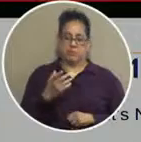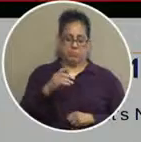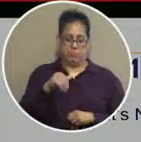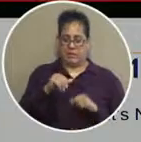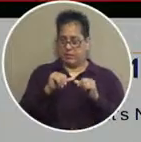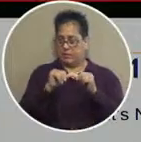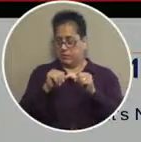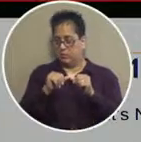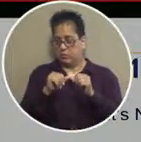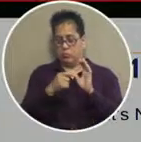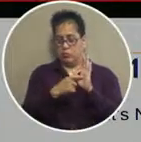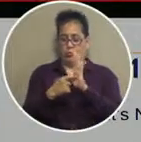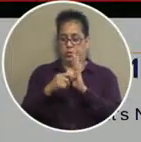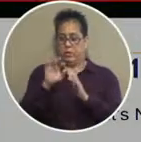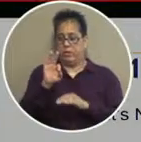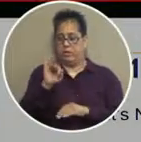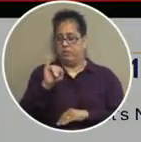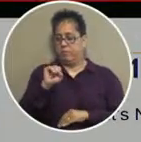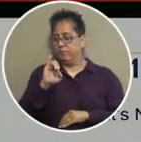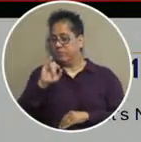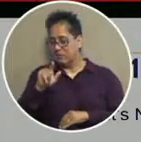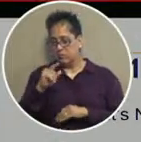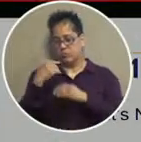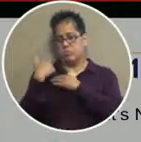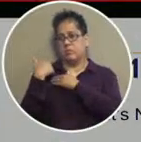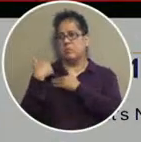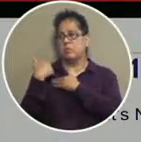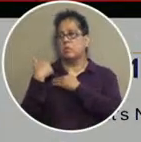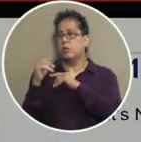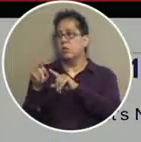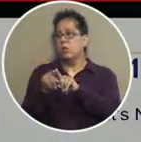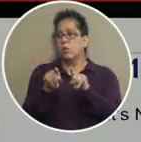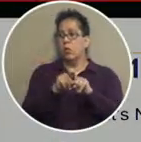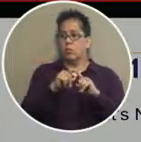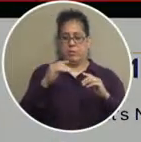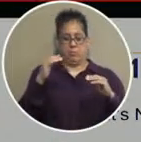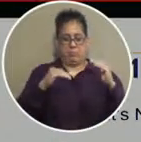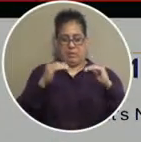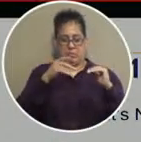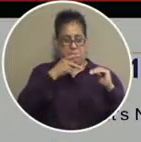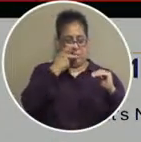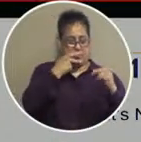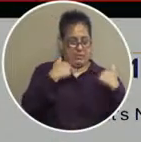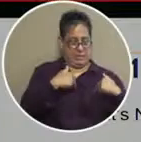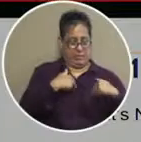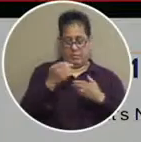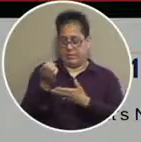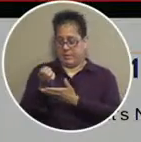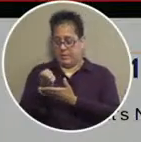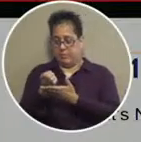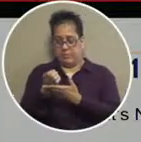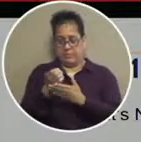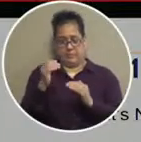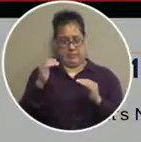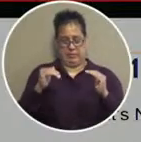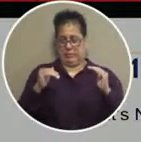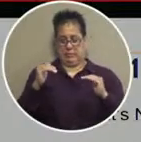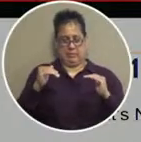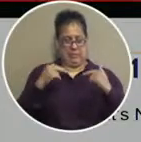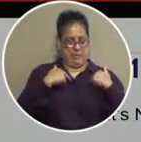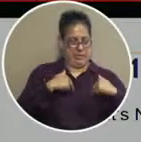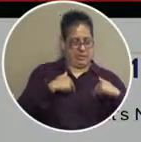showing that fiscal responsibility. And as always, the balance between public health and the economy, how we